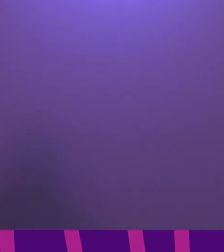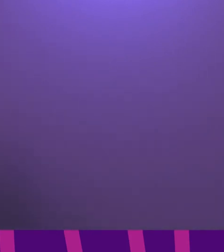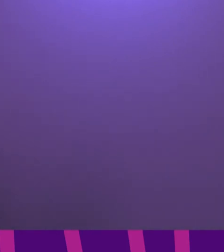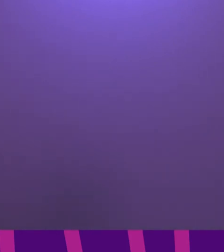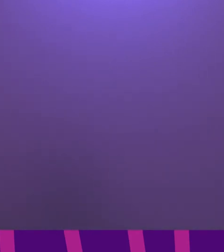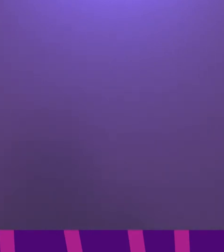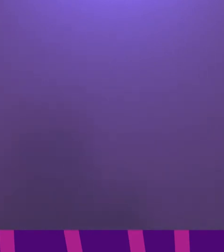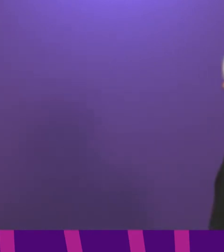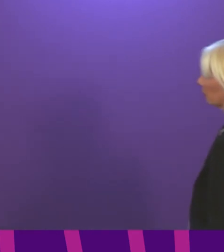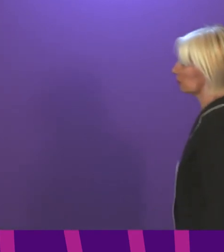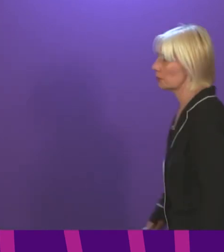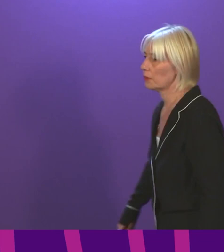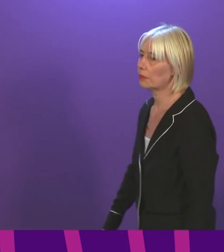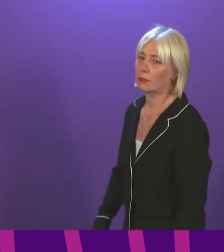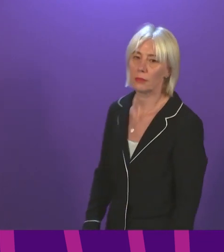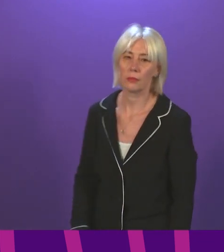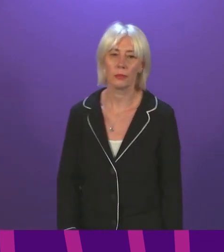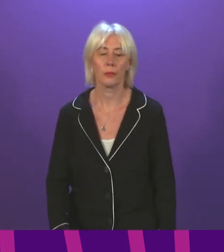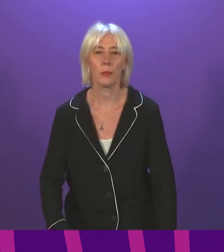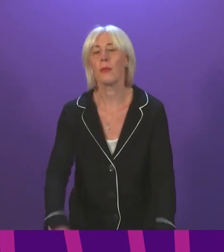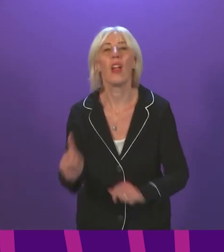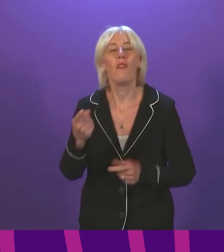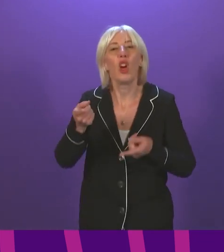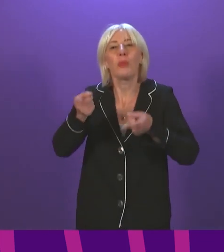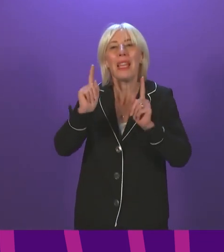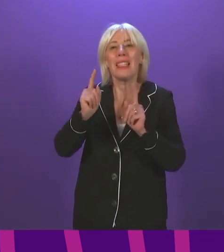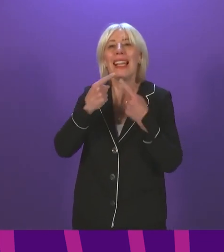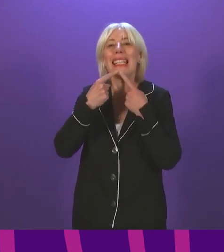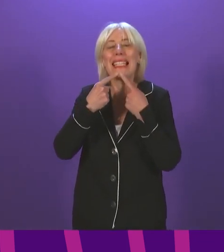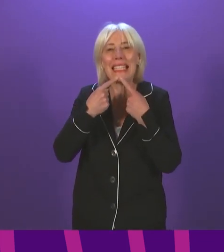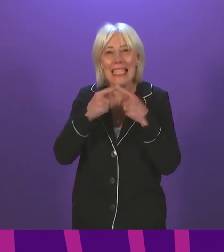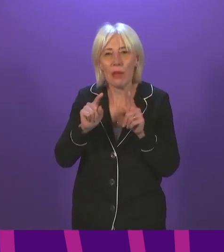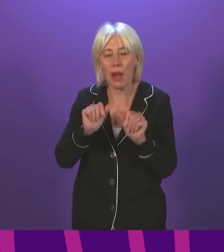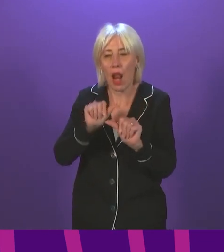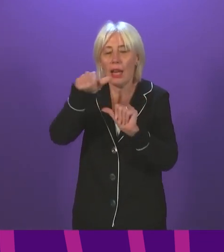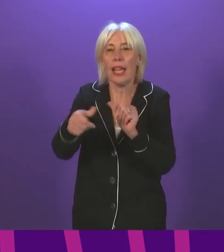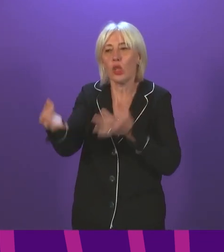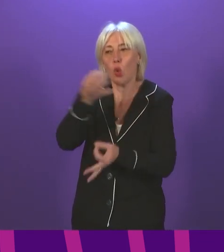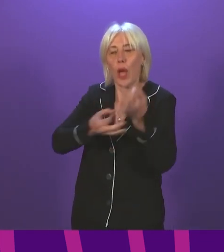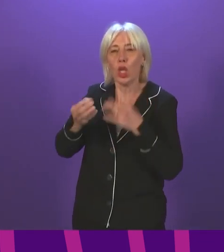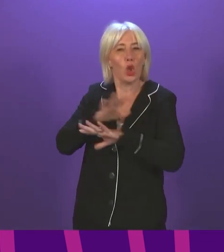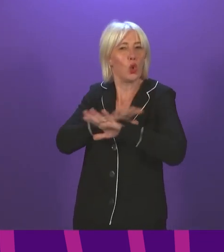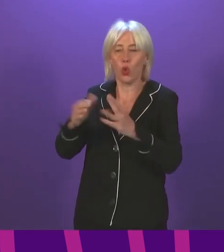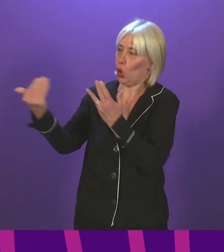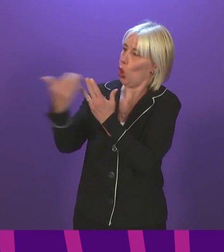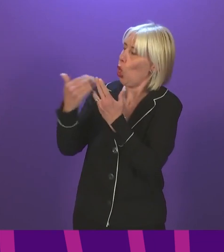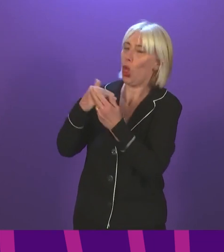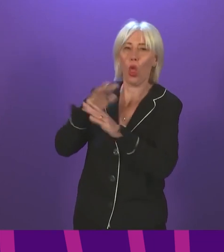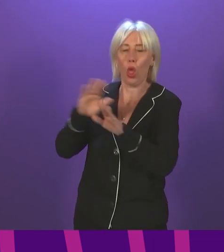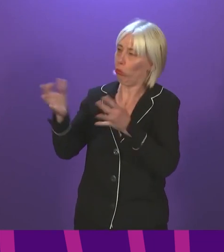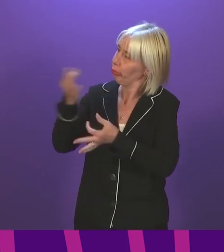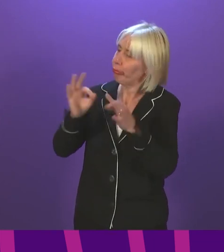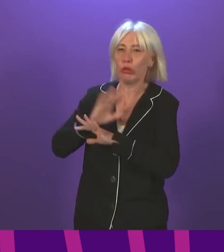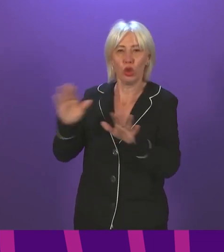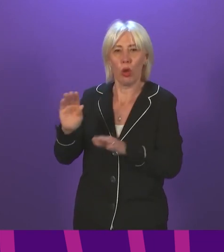statement will be followed by questions, and so there should be no interventions or interruptions. And I call